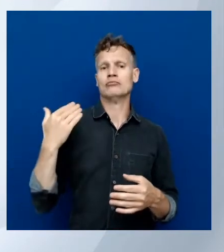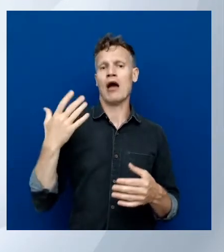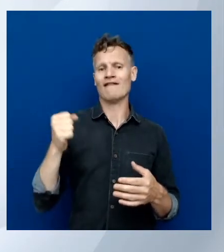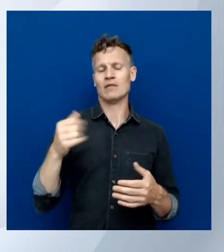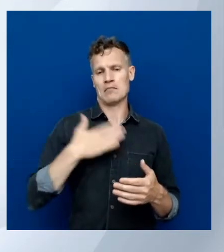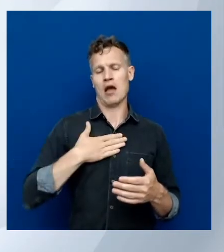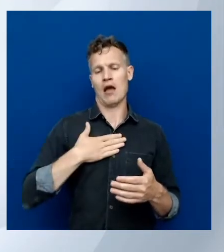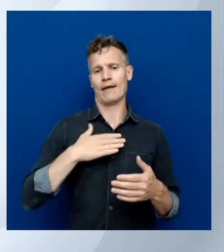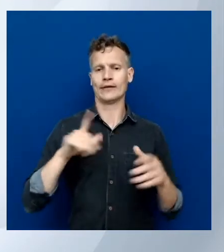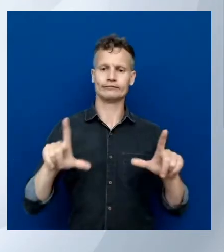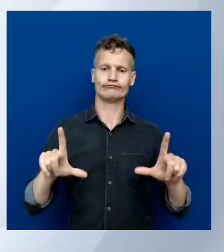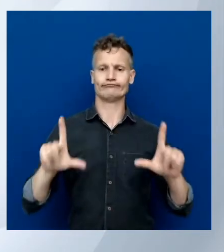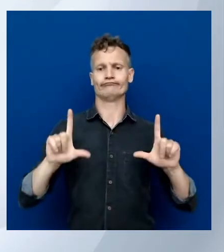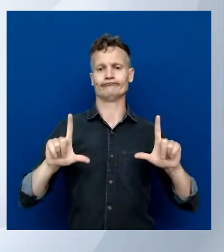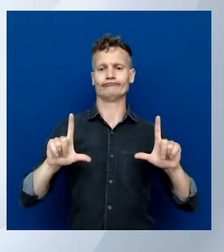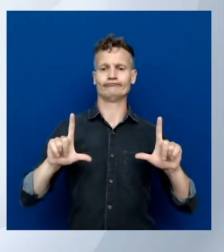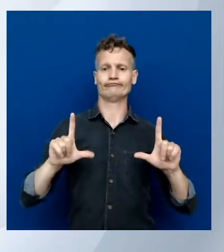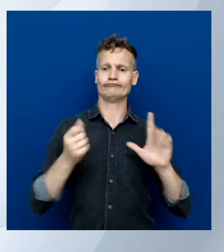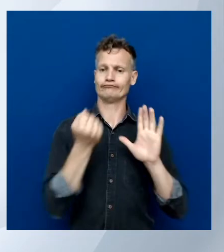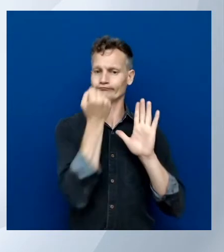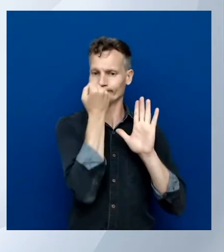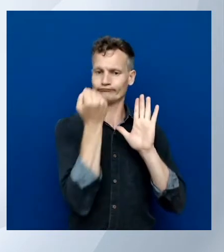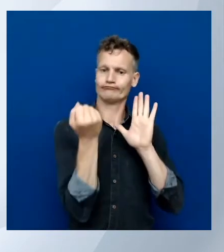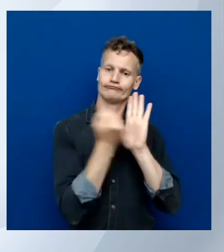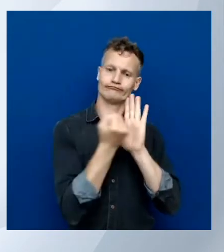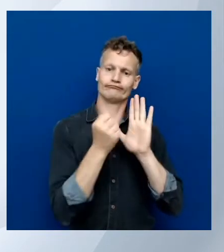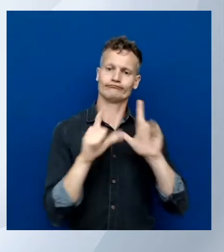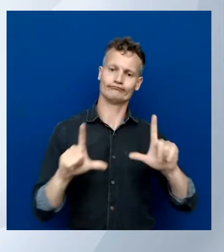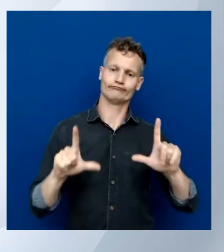So let's get to the definitions.